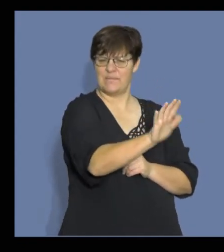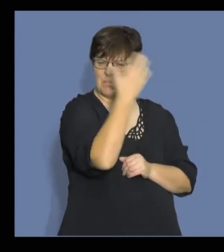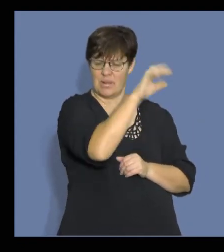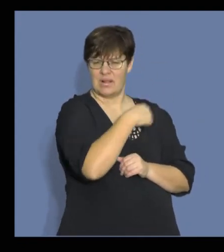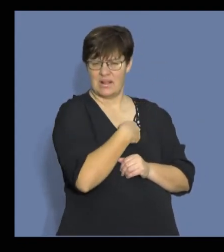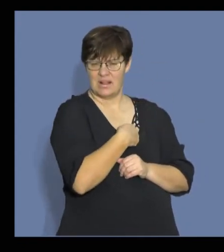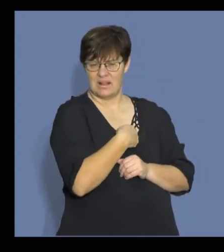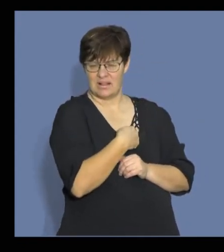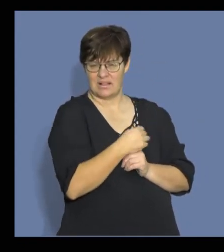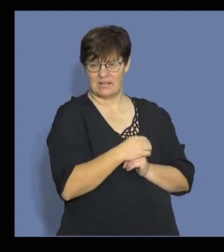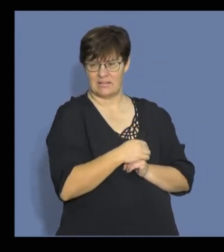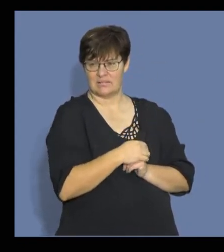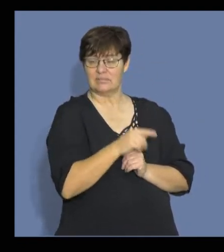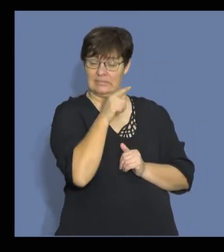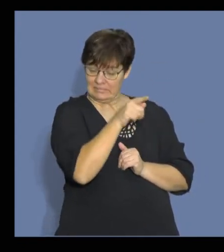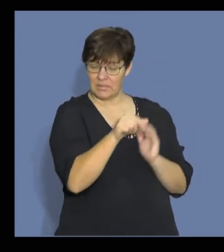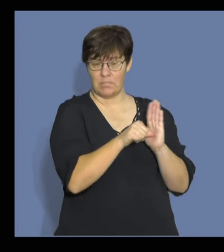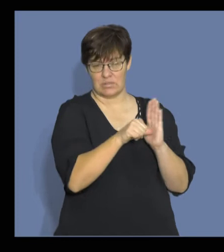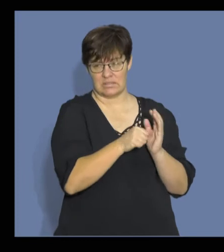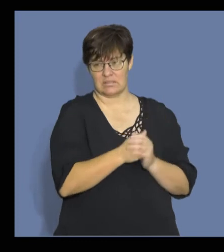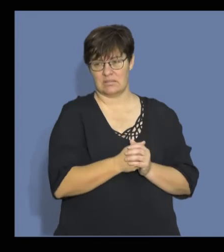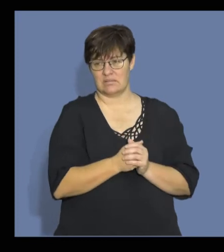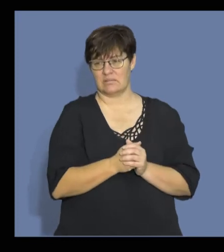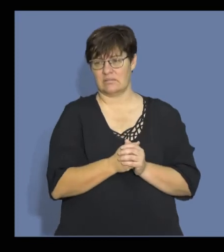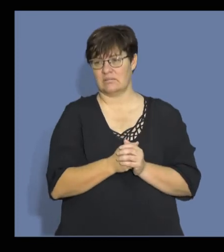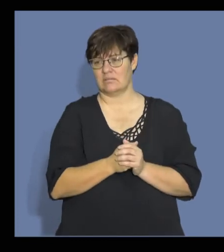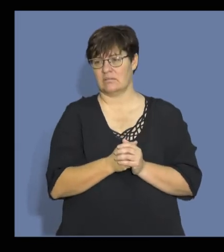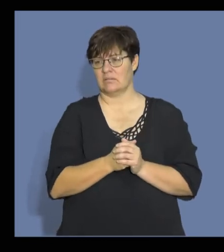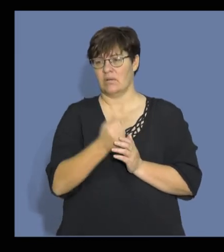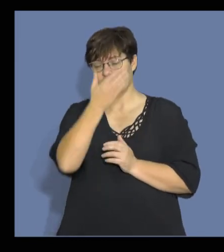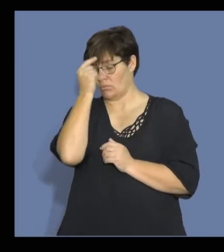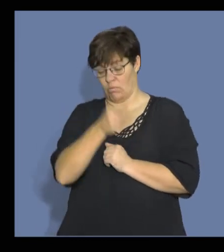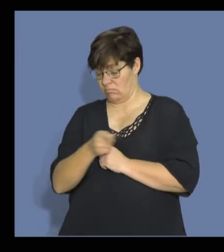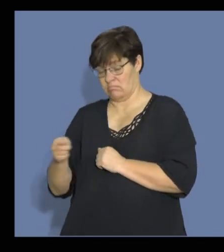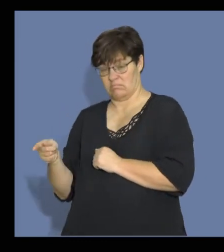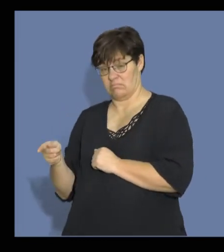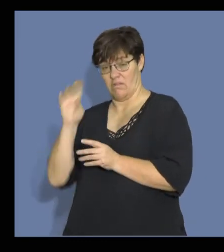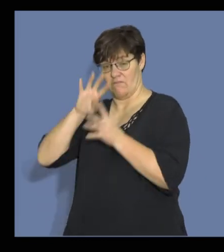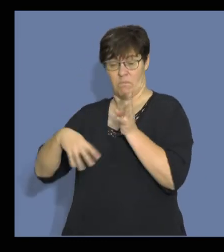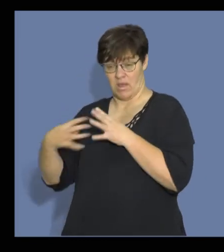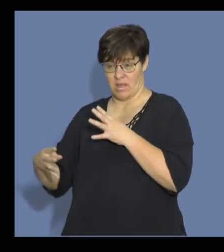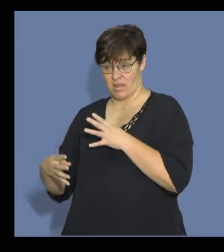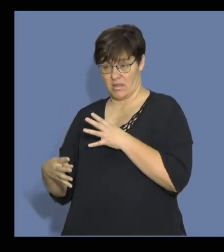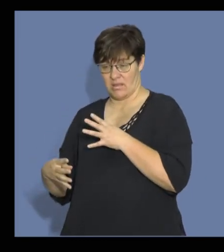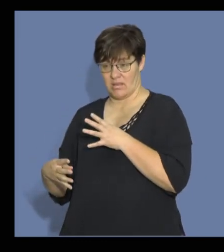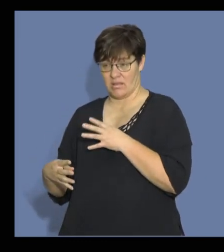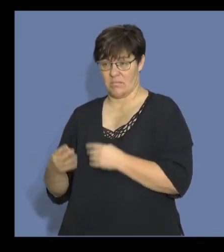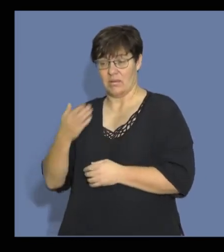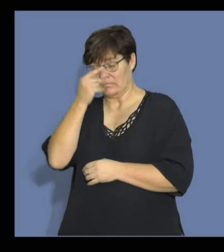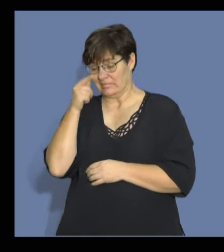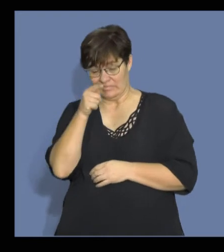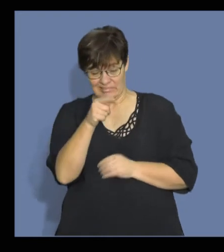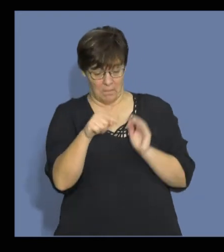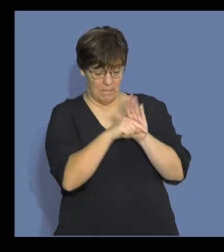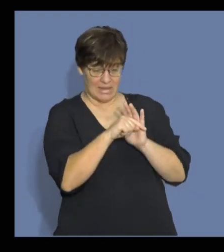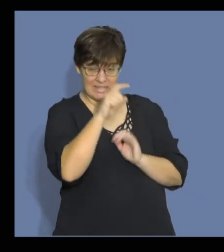is. I know what the distance is. The distance is 5, and that's the crucial part here is I don't know everything that goes into my formula. Specifically,